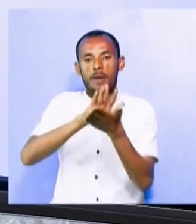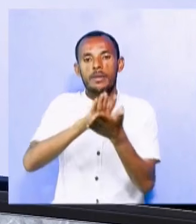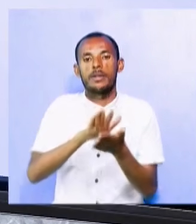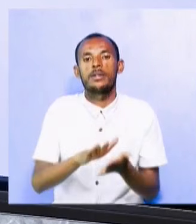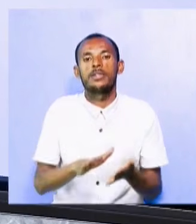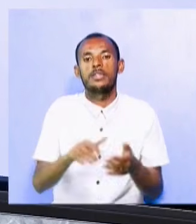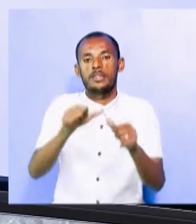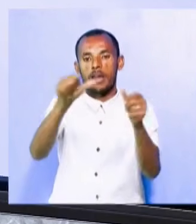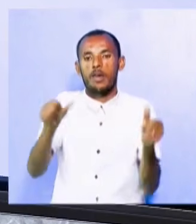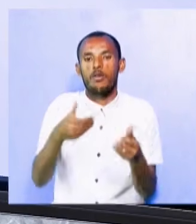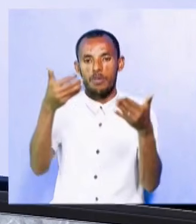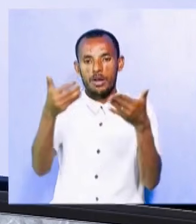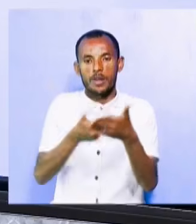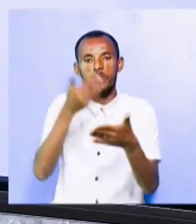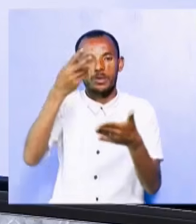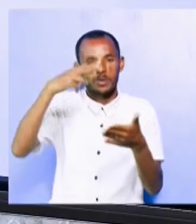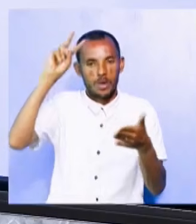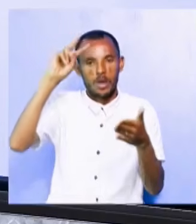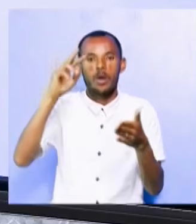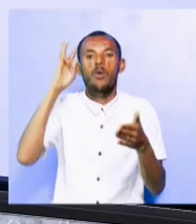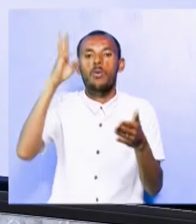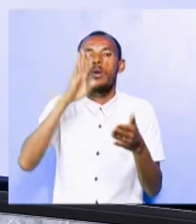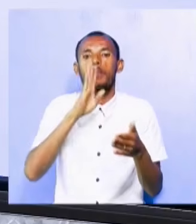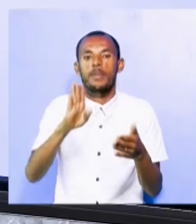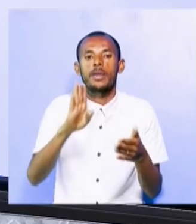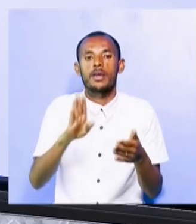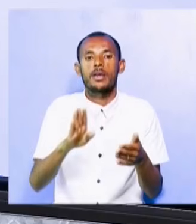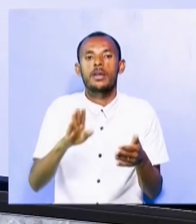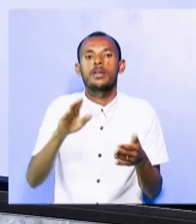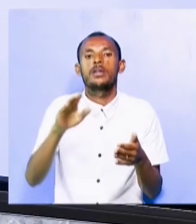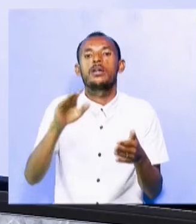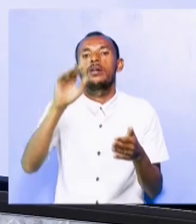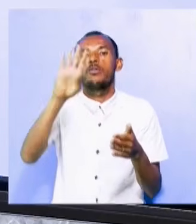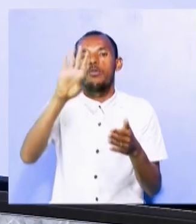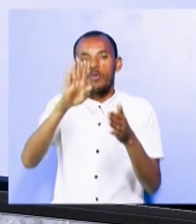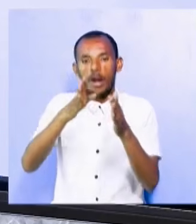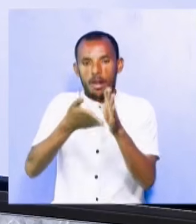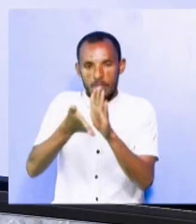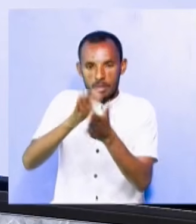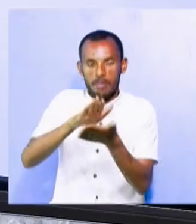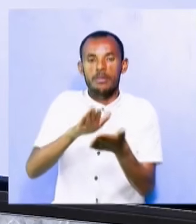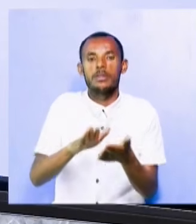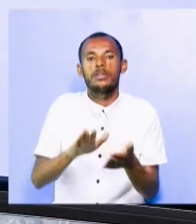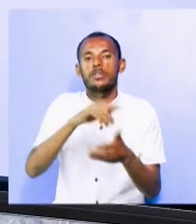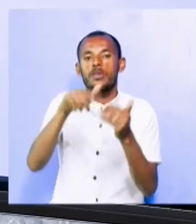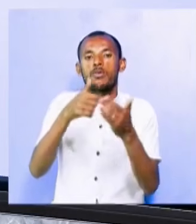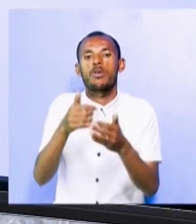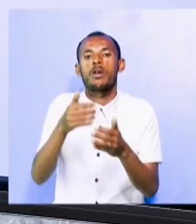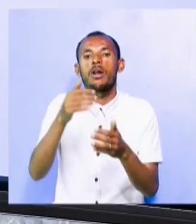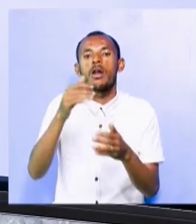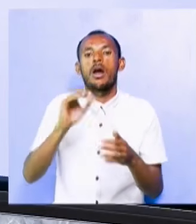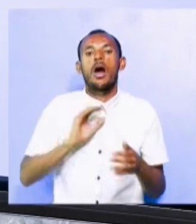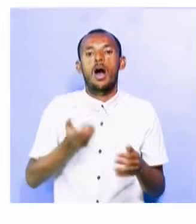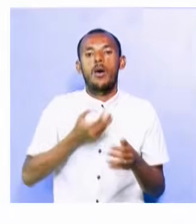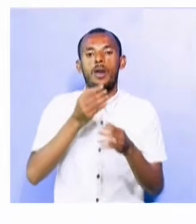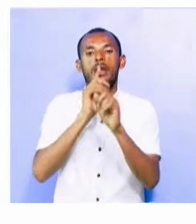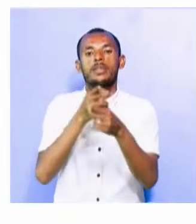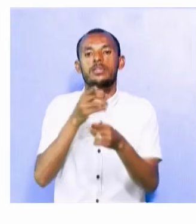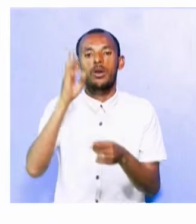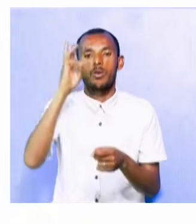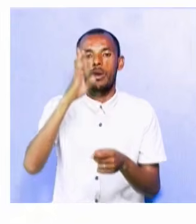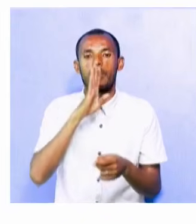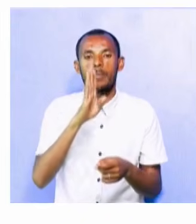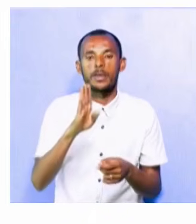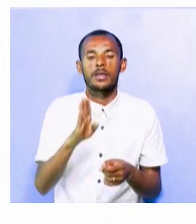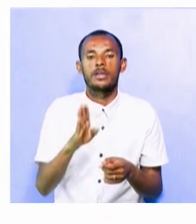of the new square will be quadrupled, right? Therefore, our answer will be the